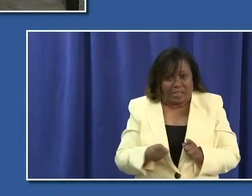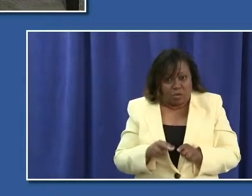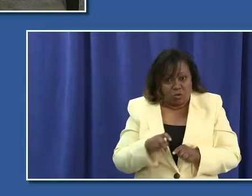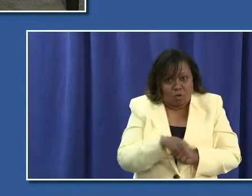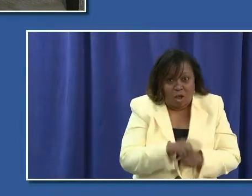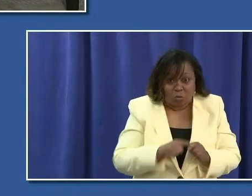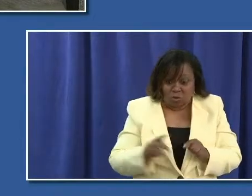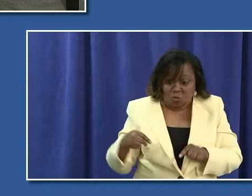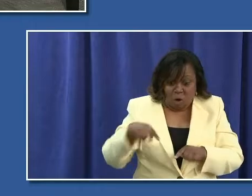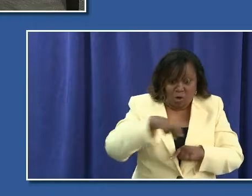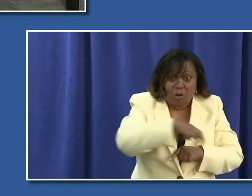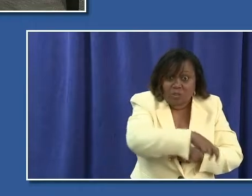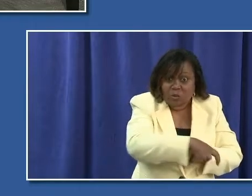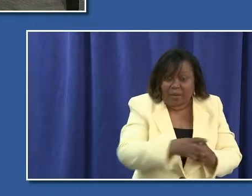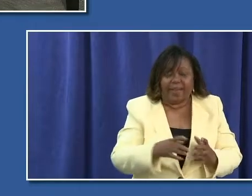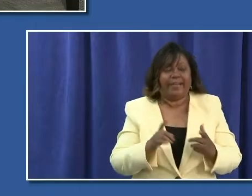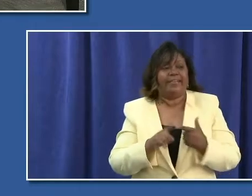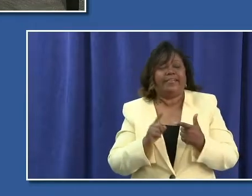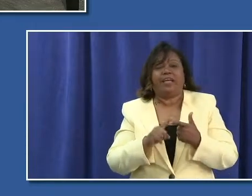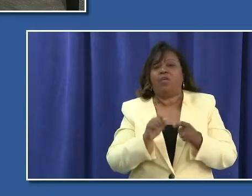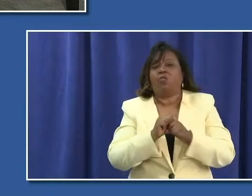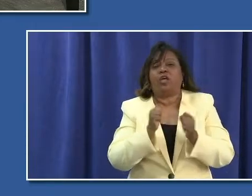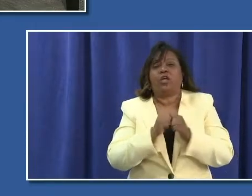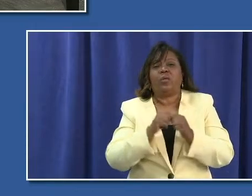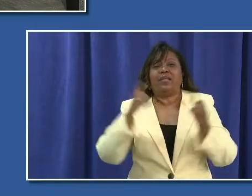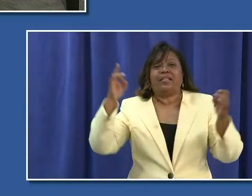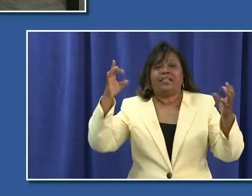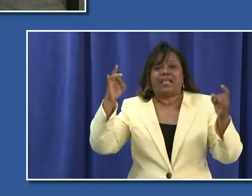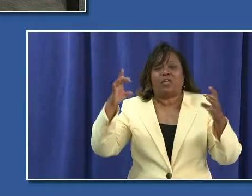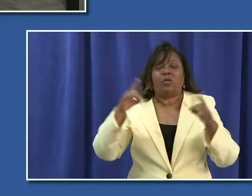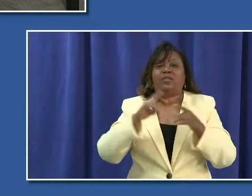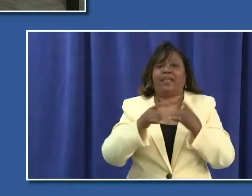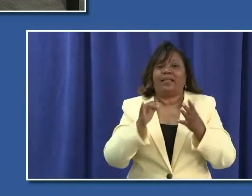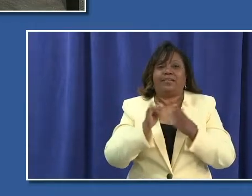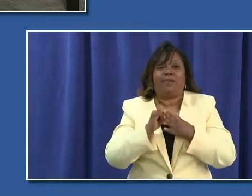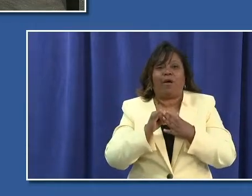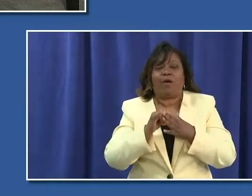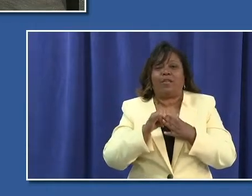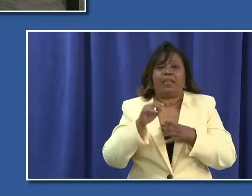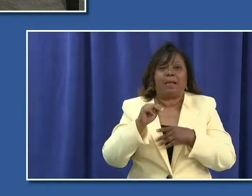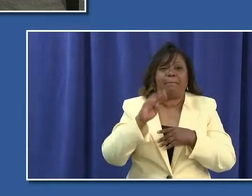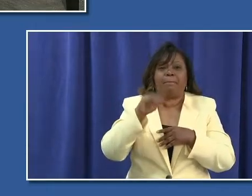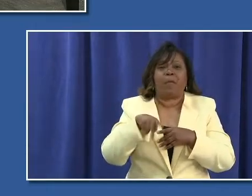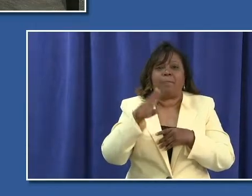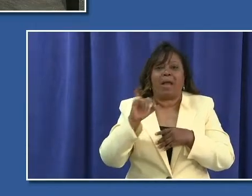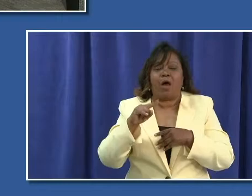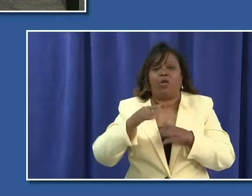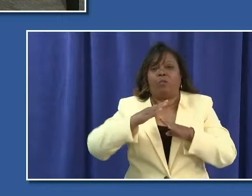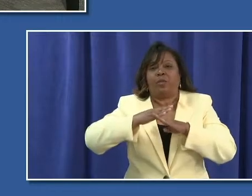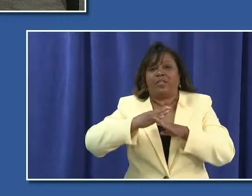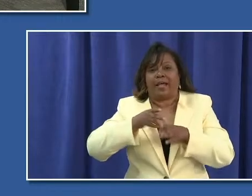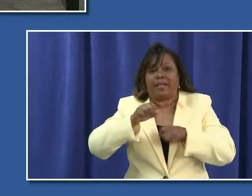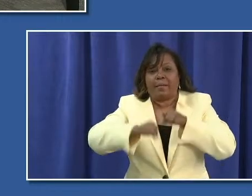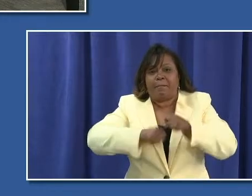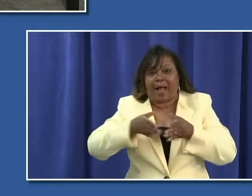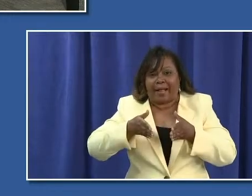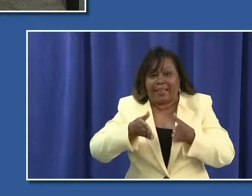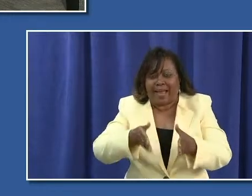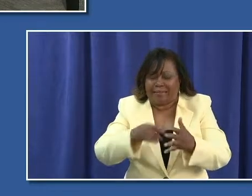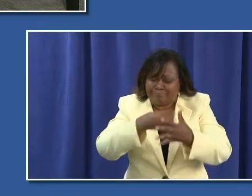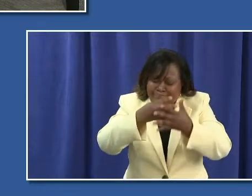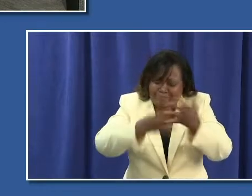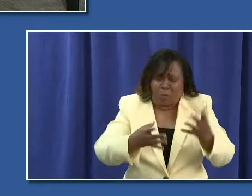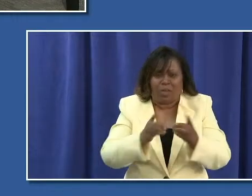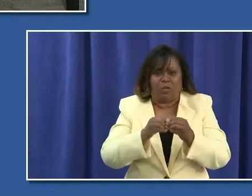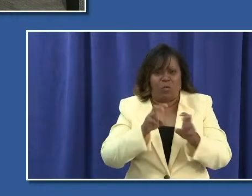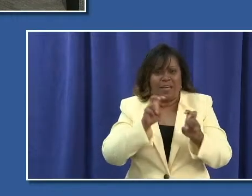cross when you walk across the street. It's working with signalization, things called bump outs, protected bike lanes. There's a lot that we can do in